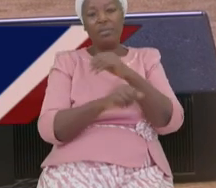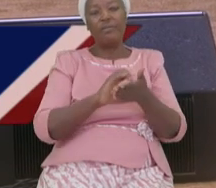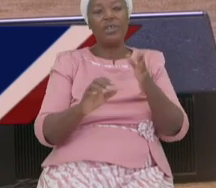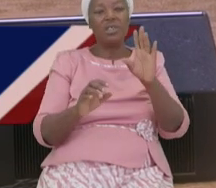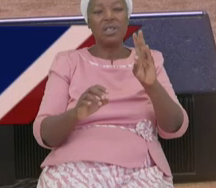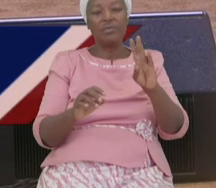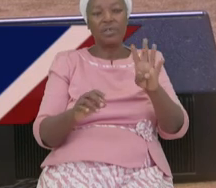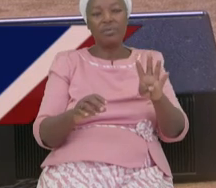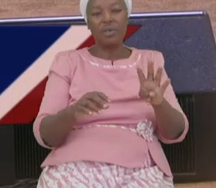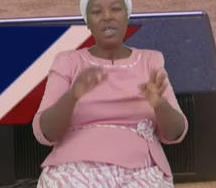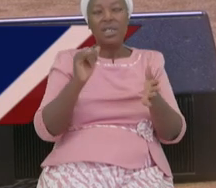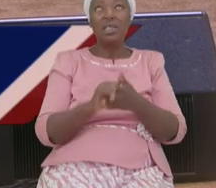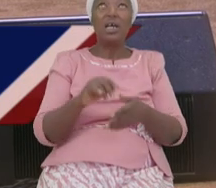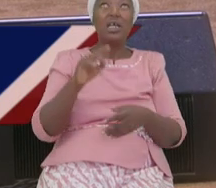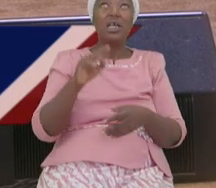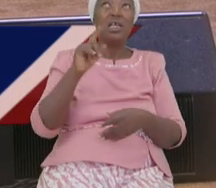us,